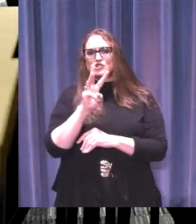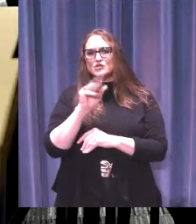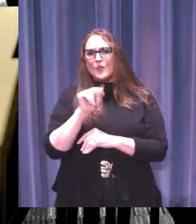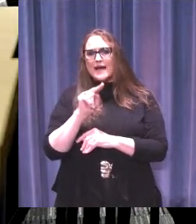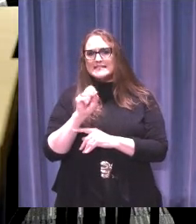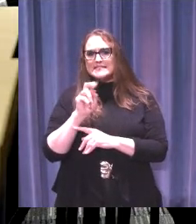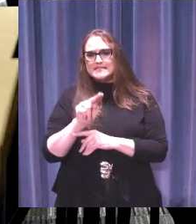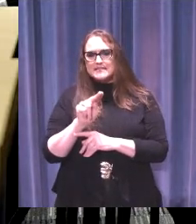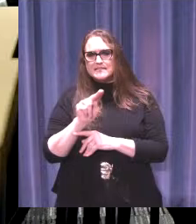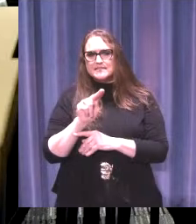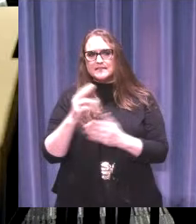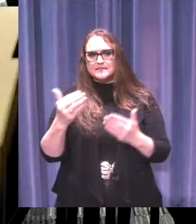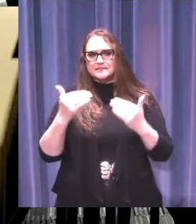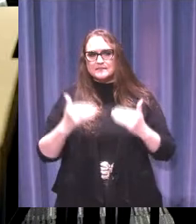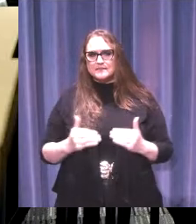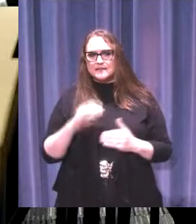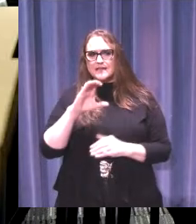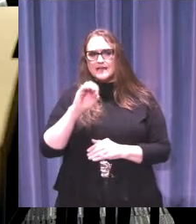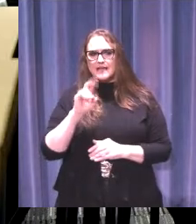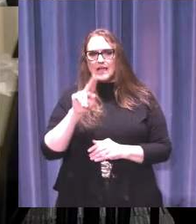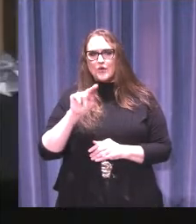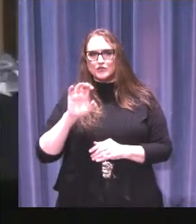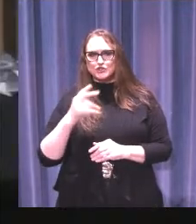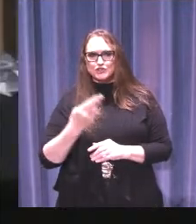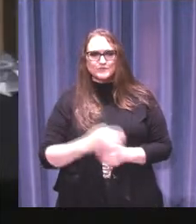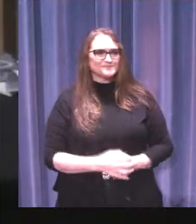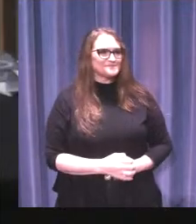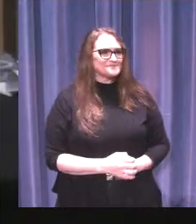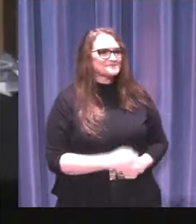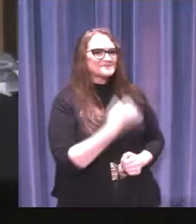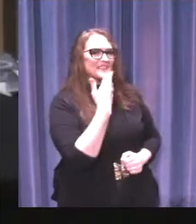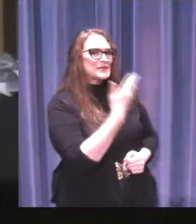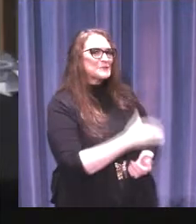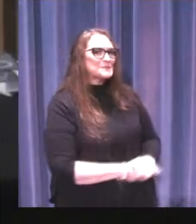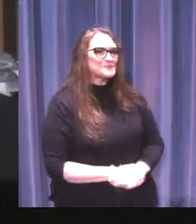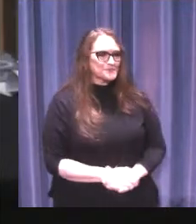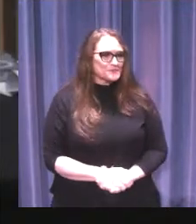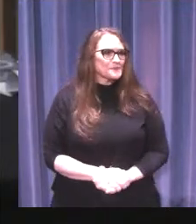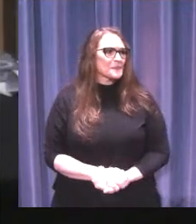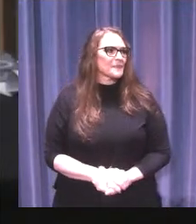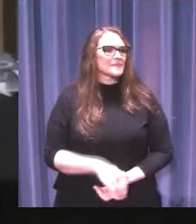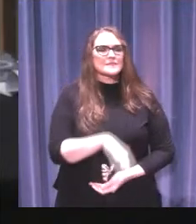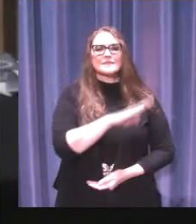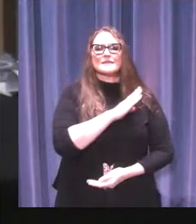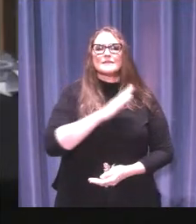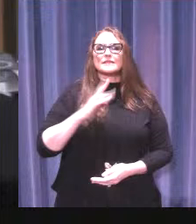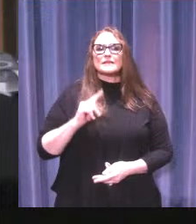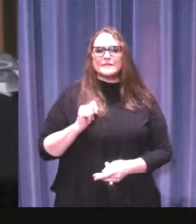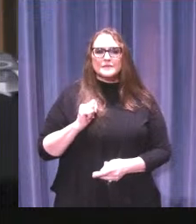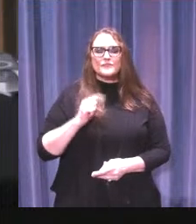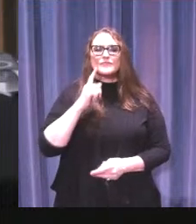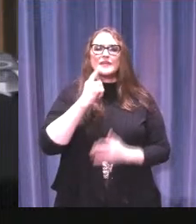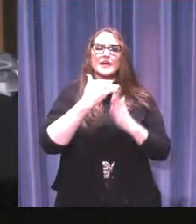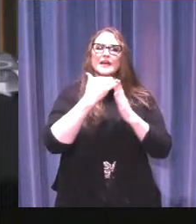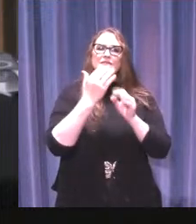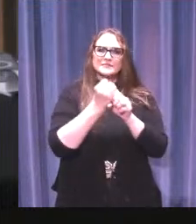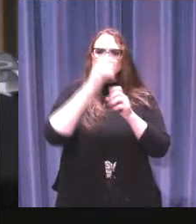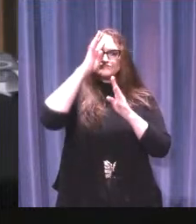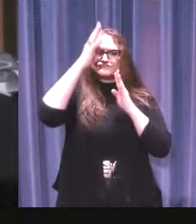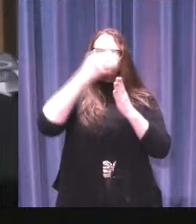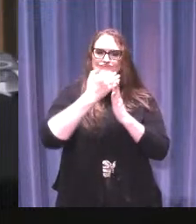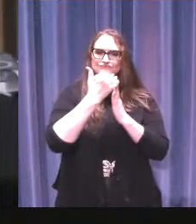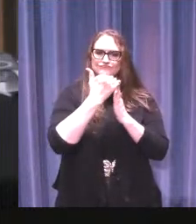left, Trustee Couch. Thank you. The Board of Trustees have created a list of questions